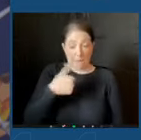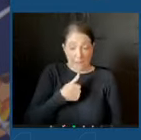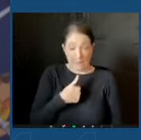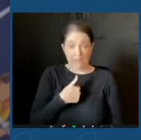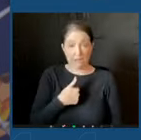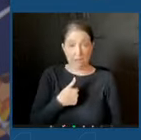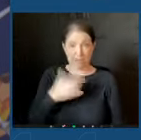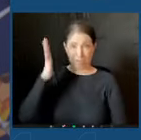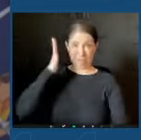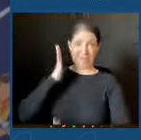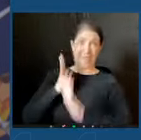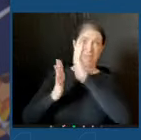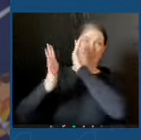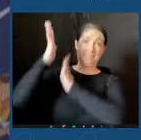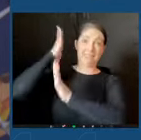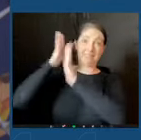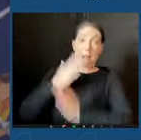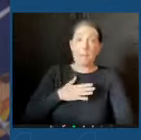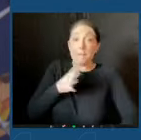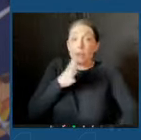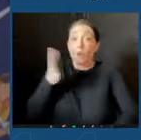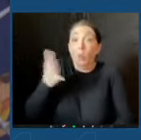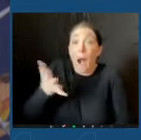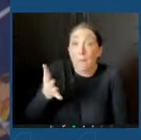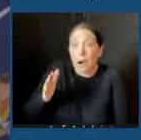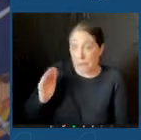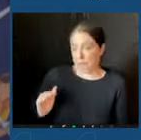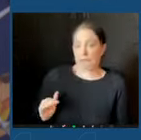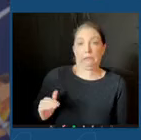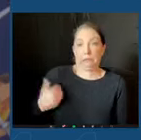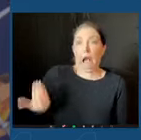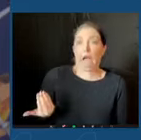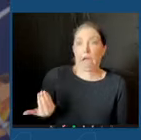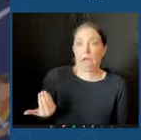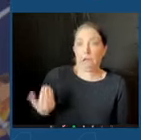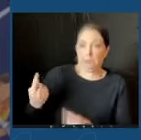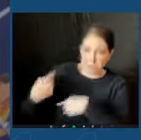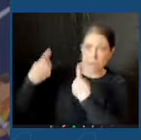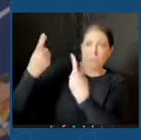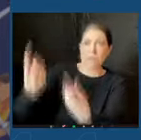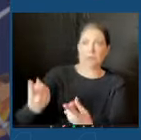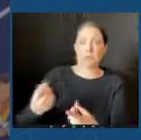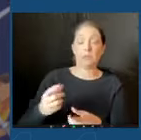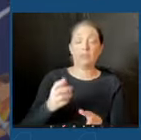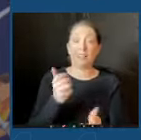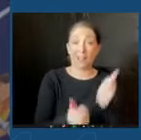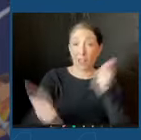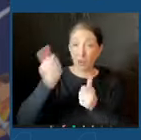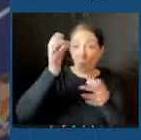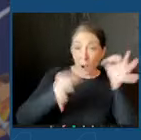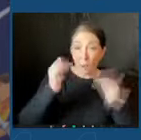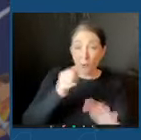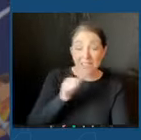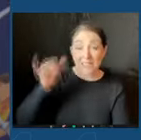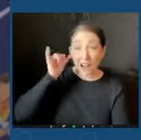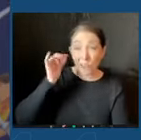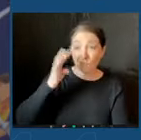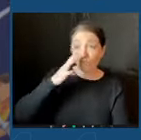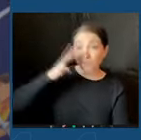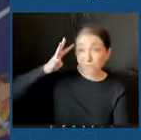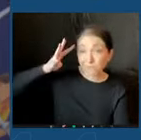long before my grandparents were little kids. So this is how long it's been on the books. The Supreme Court yesterday, ignoring the fact that we